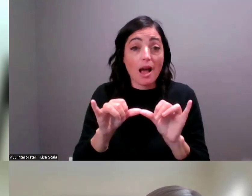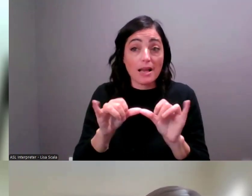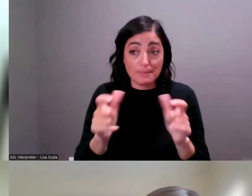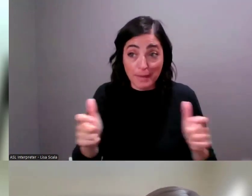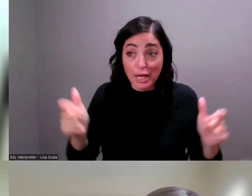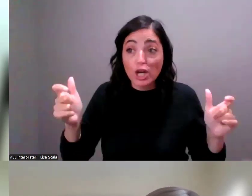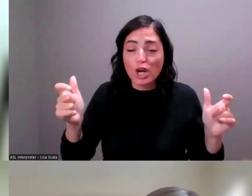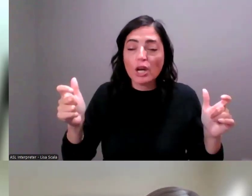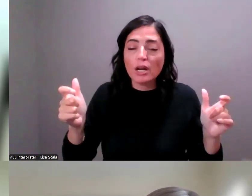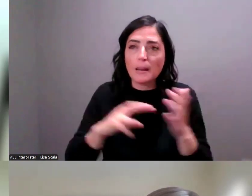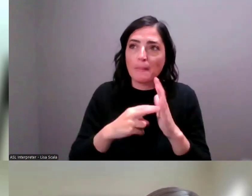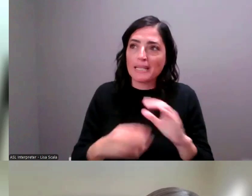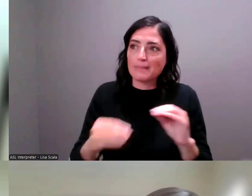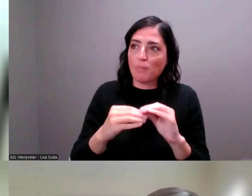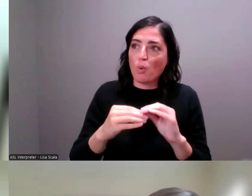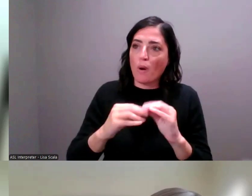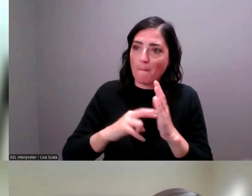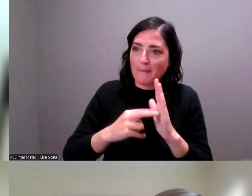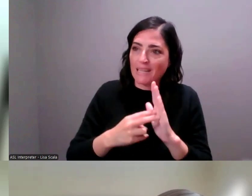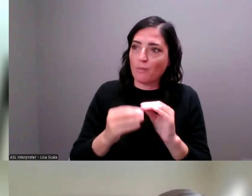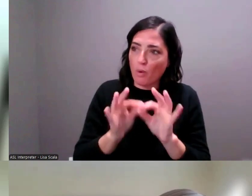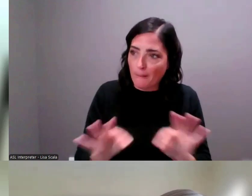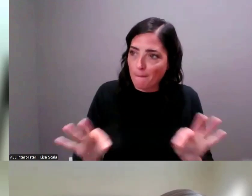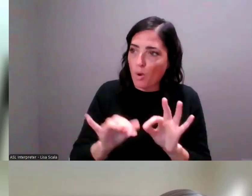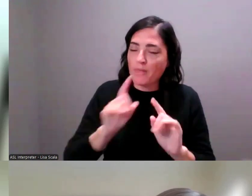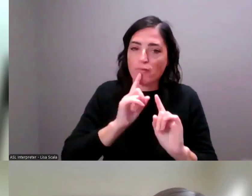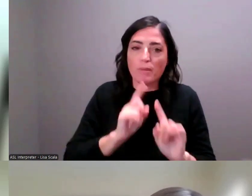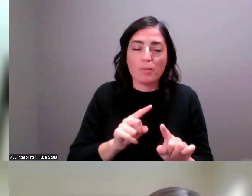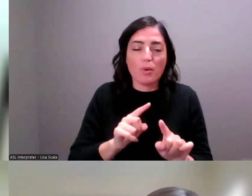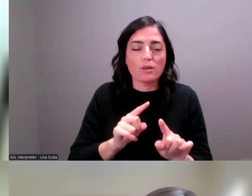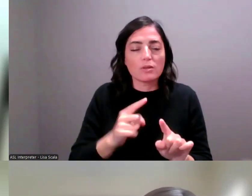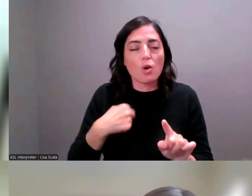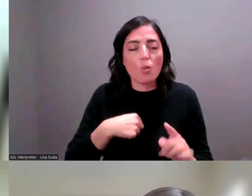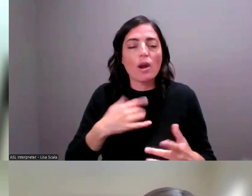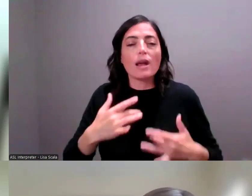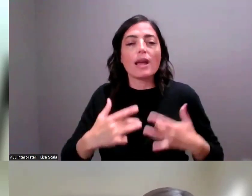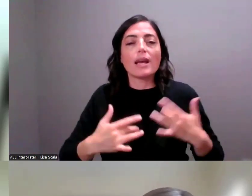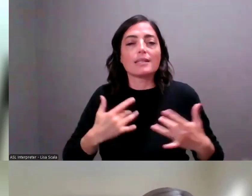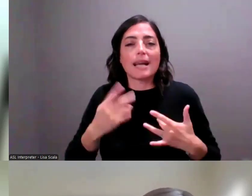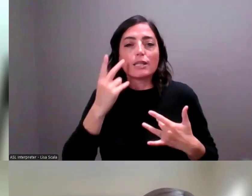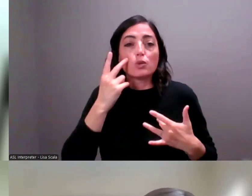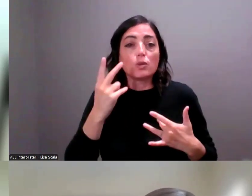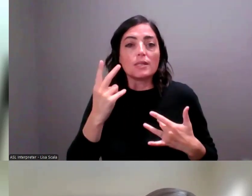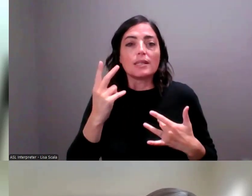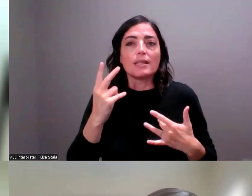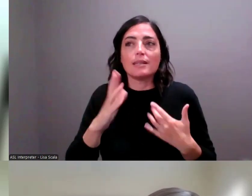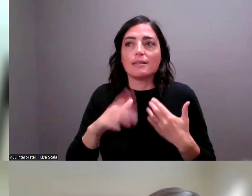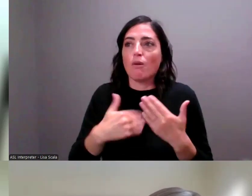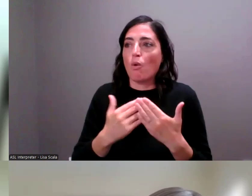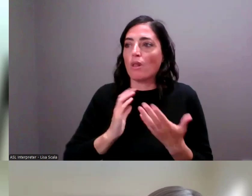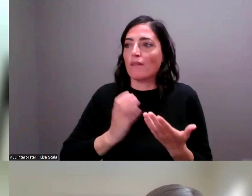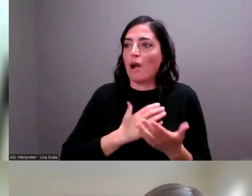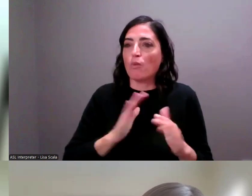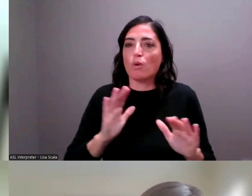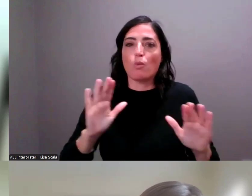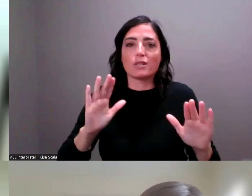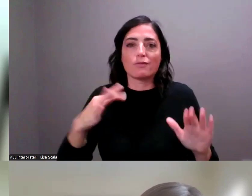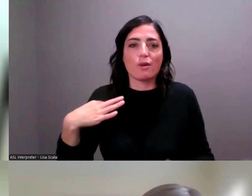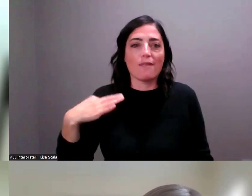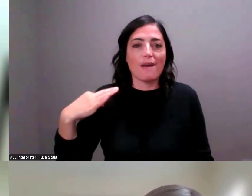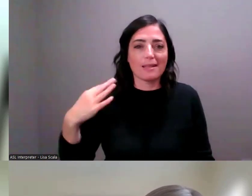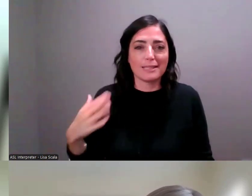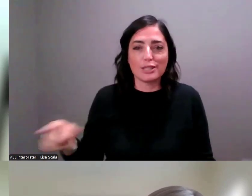more meaningful a report like that will be. So we're excited to see what all of our wonderful